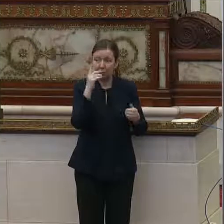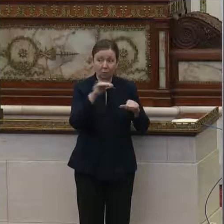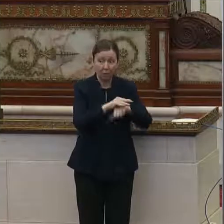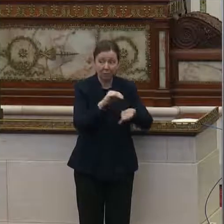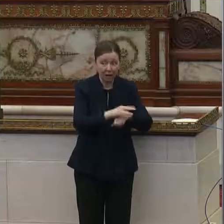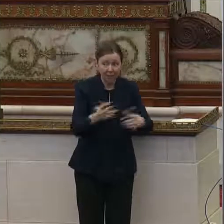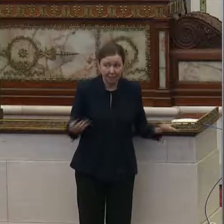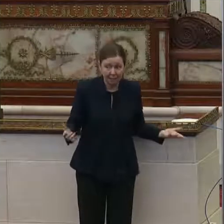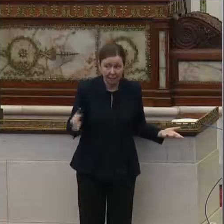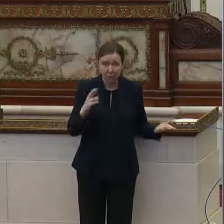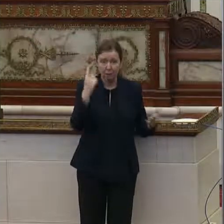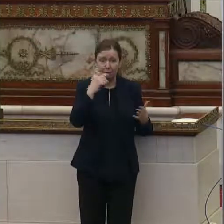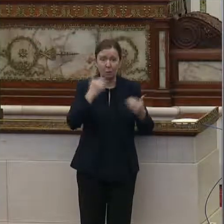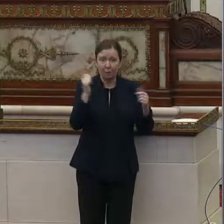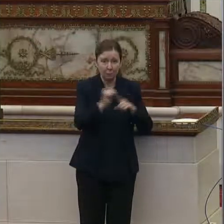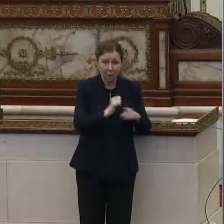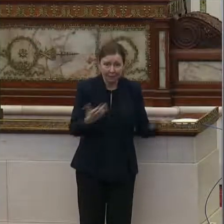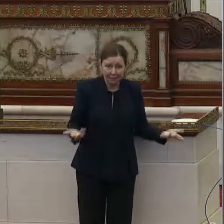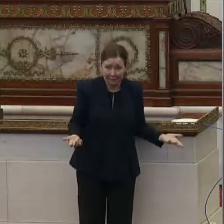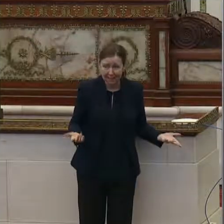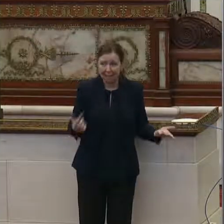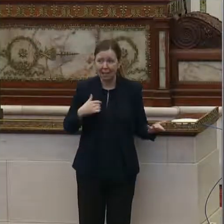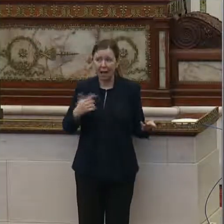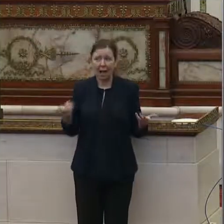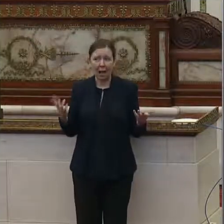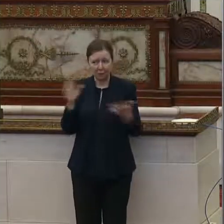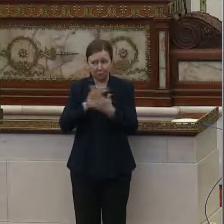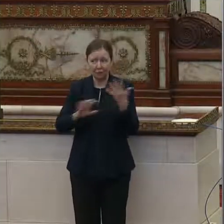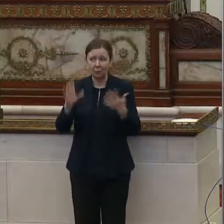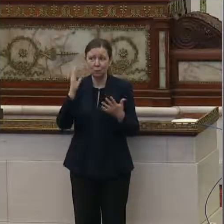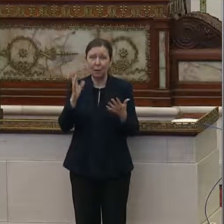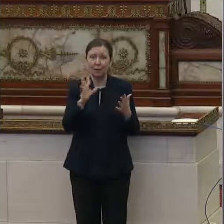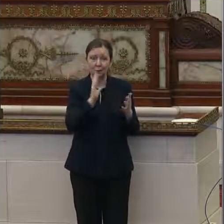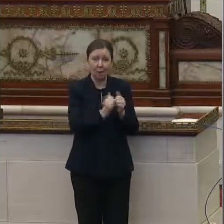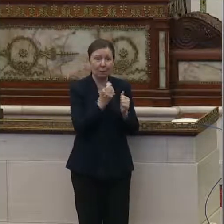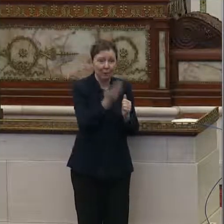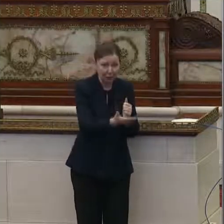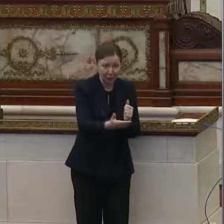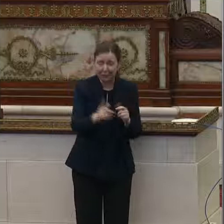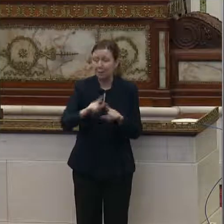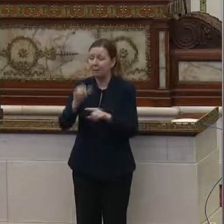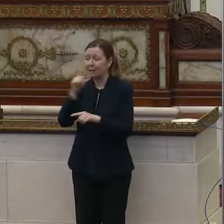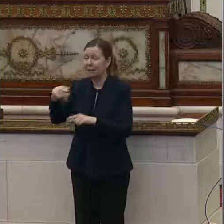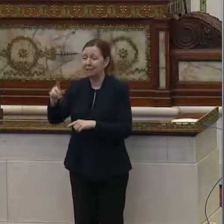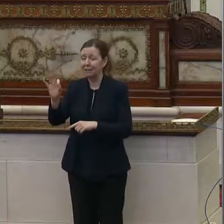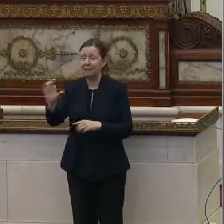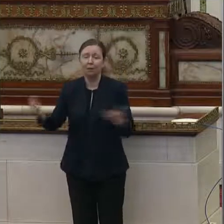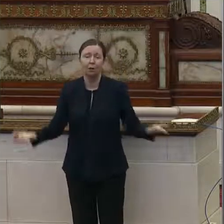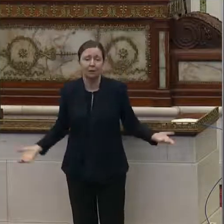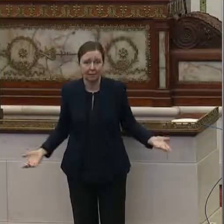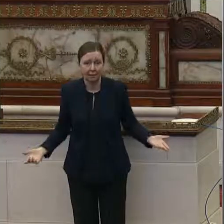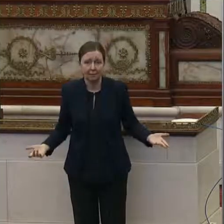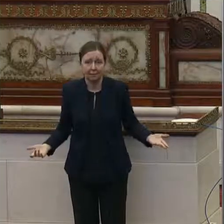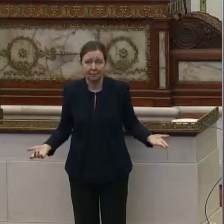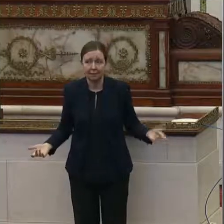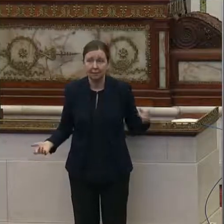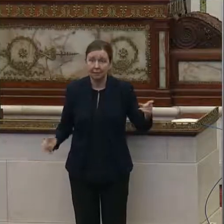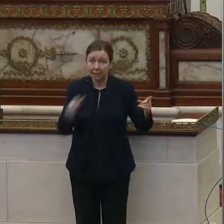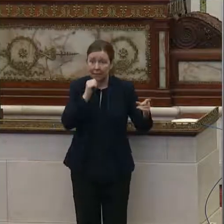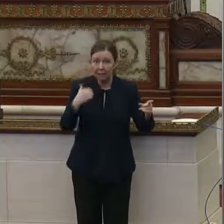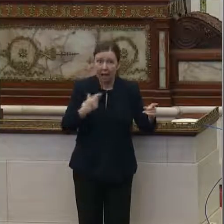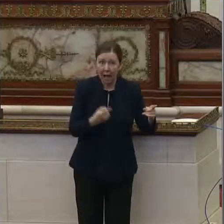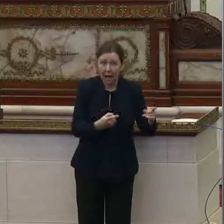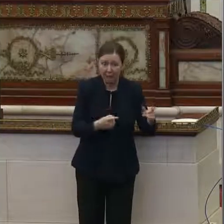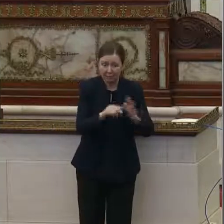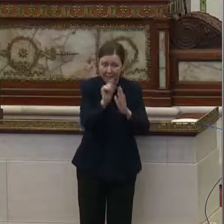or for best practices? Like, I'm kind of confused at why you would talk to Dr. Stanford and her organization when they didn't have